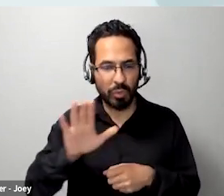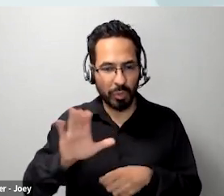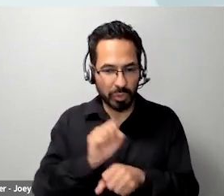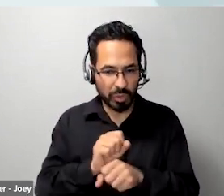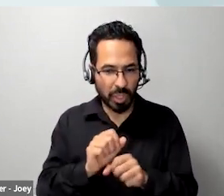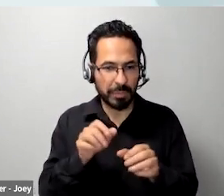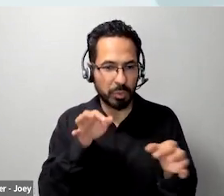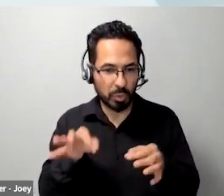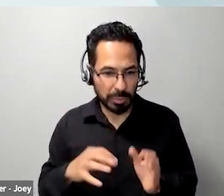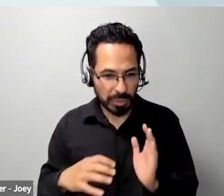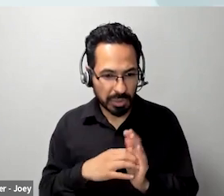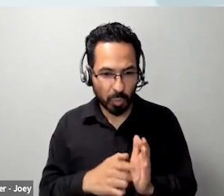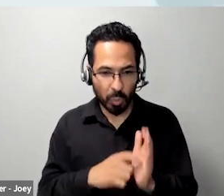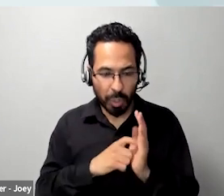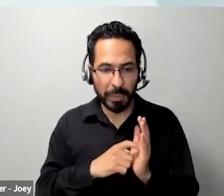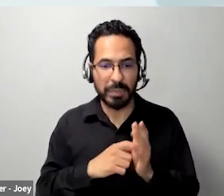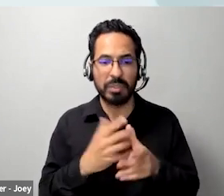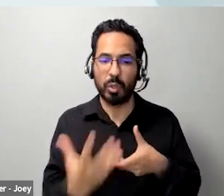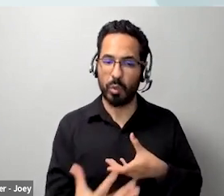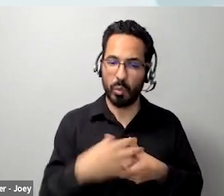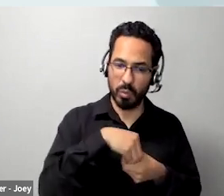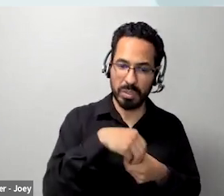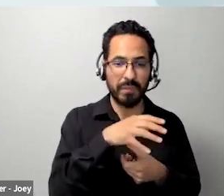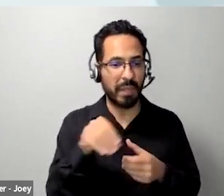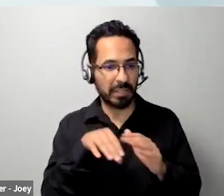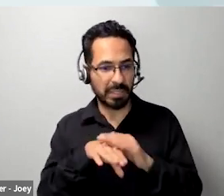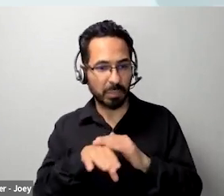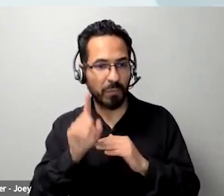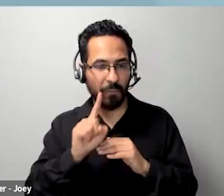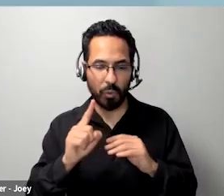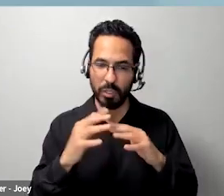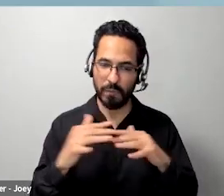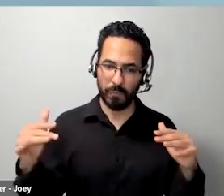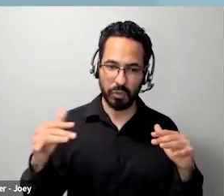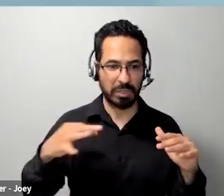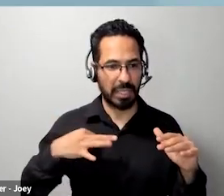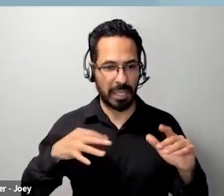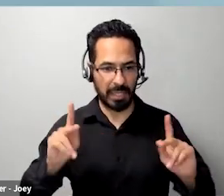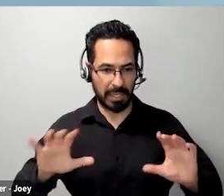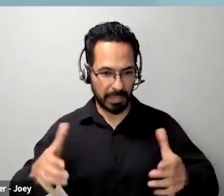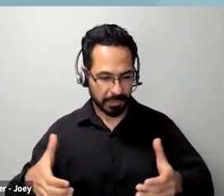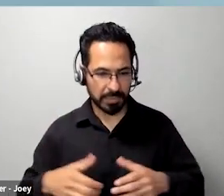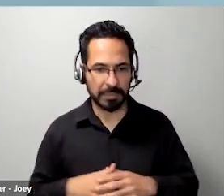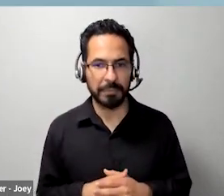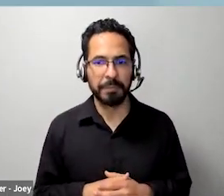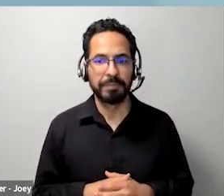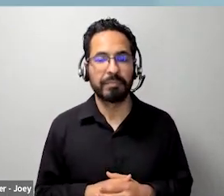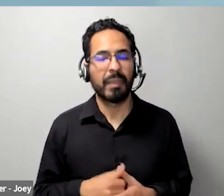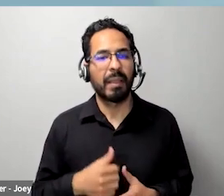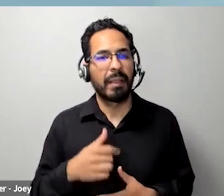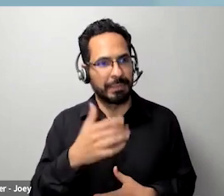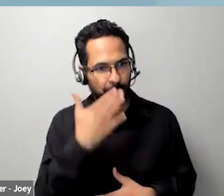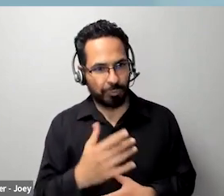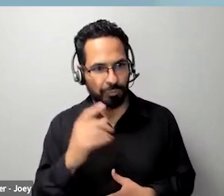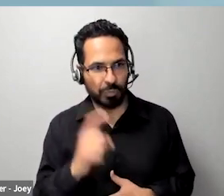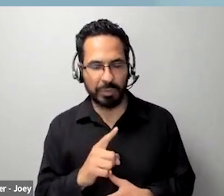are inclusive and accessible to a diverse candidate pool? That's a great question. I am sure that we